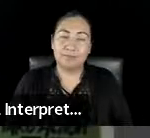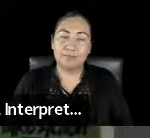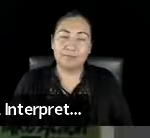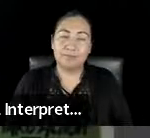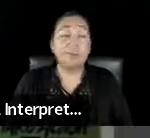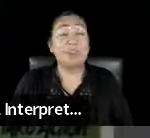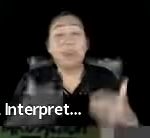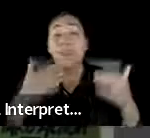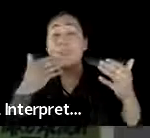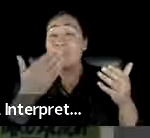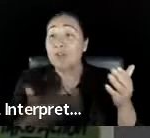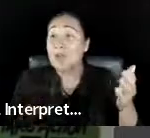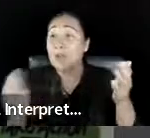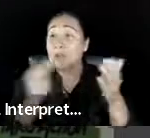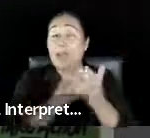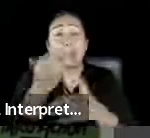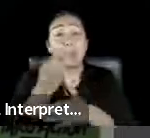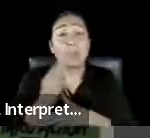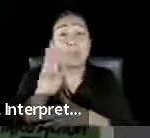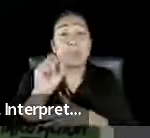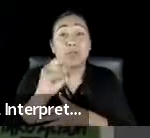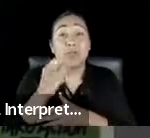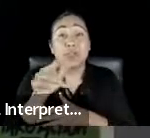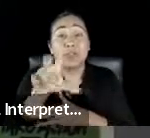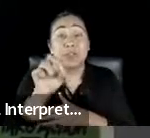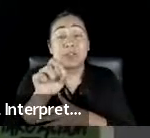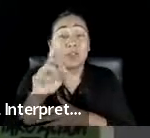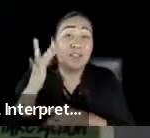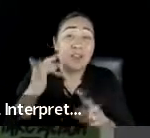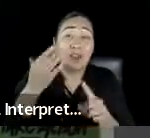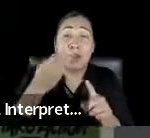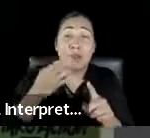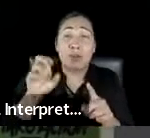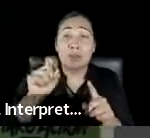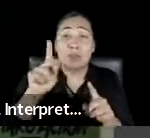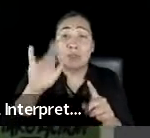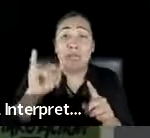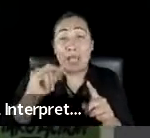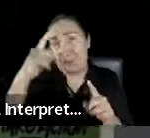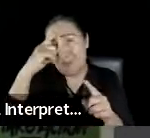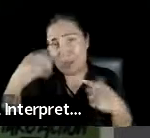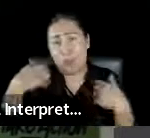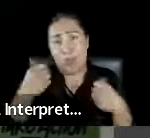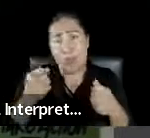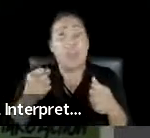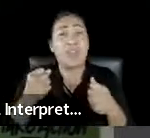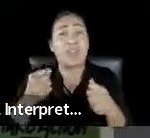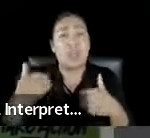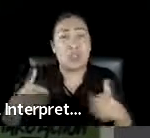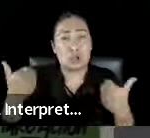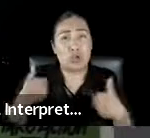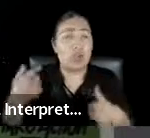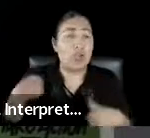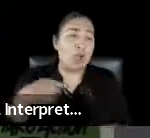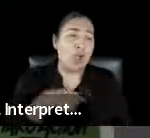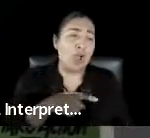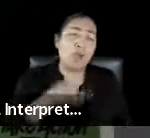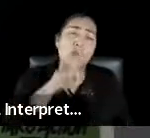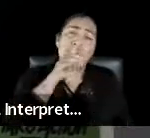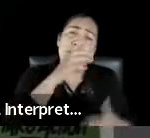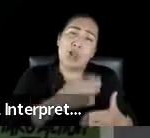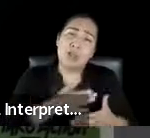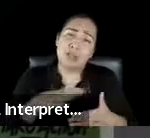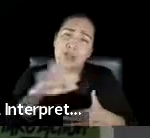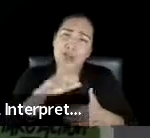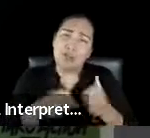And thank you again to Blue Shield of California's Blue Sky Mental Health Youth Mental Health Initiative. We really appreciate your support